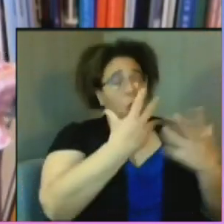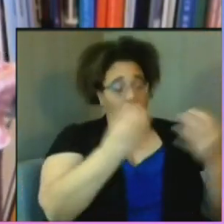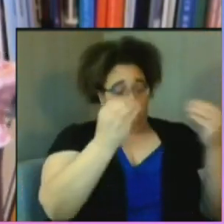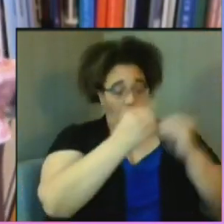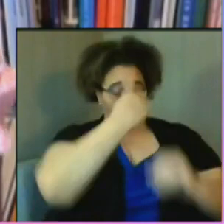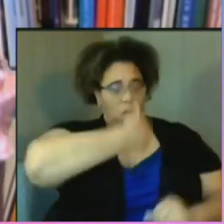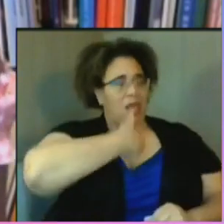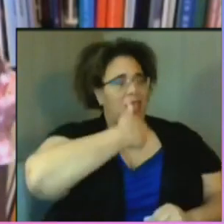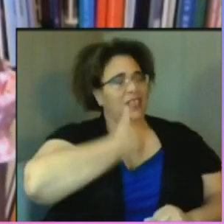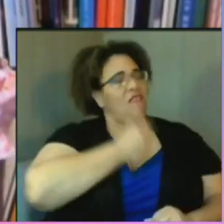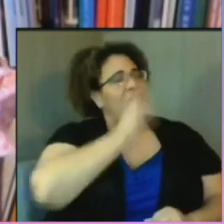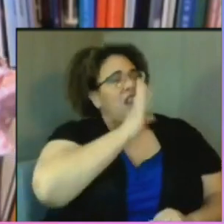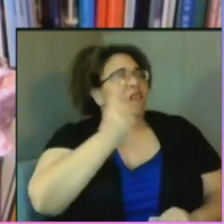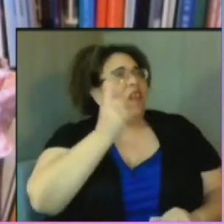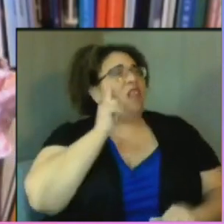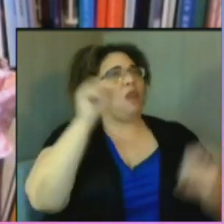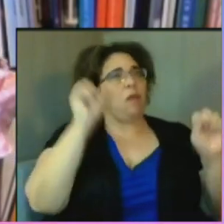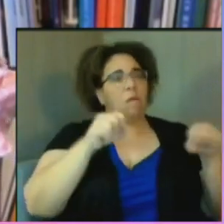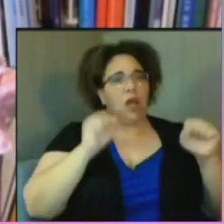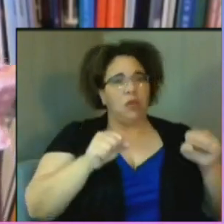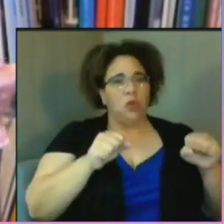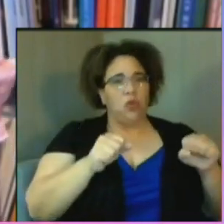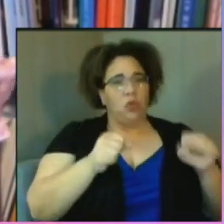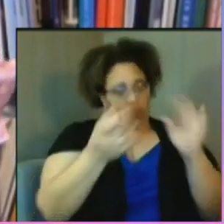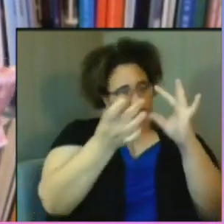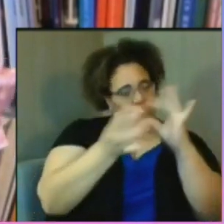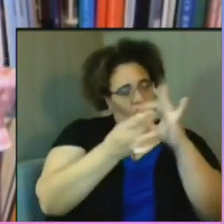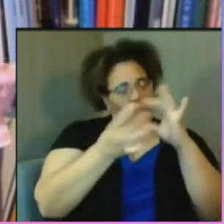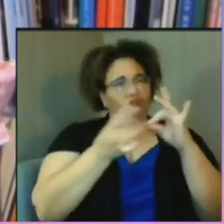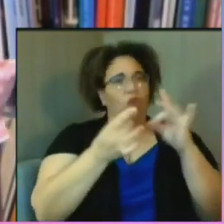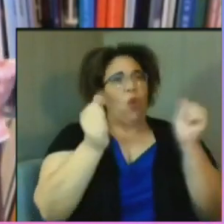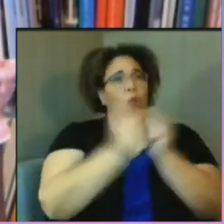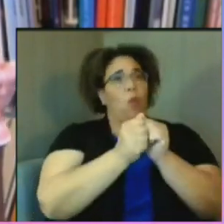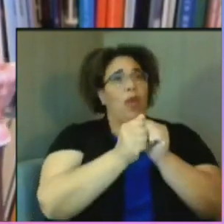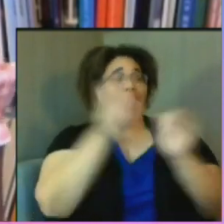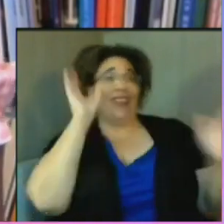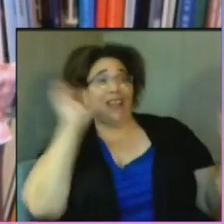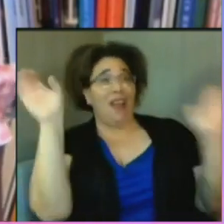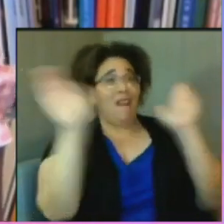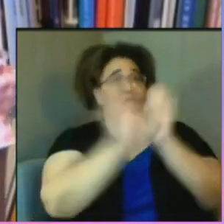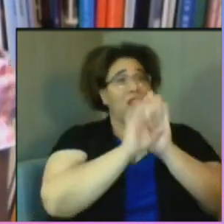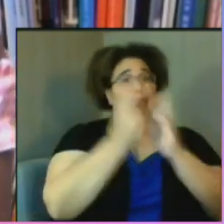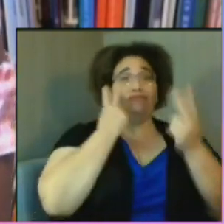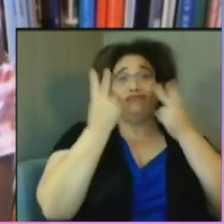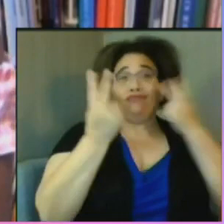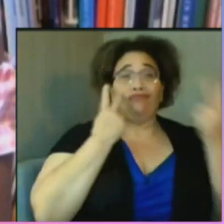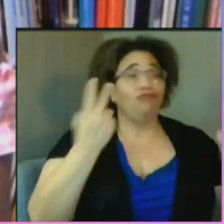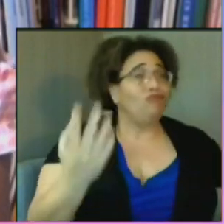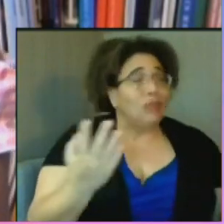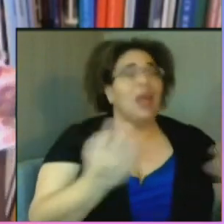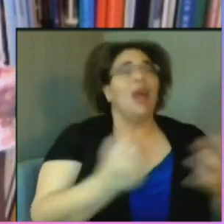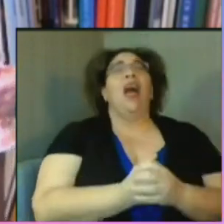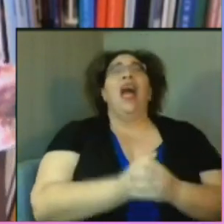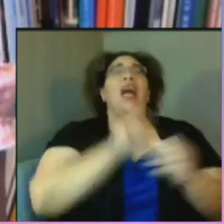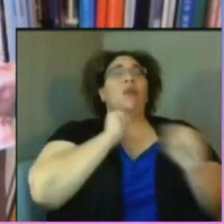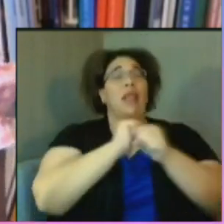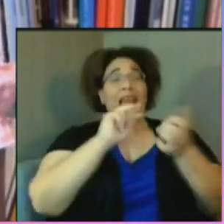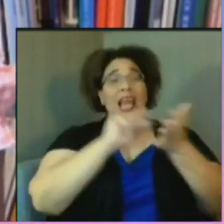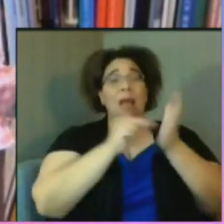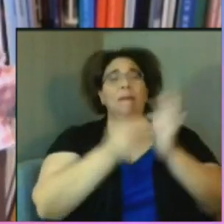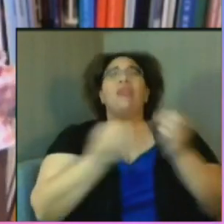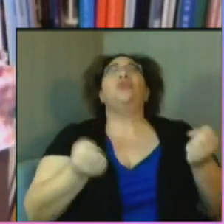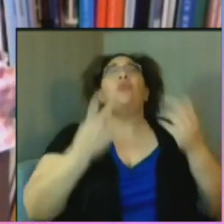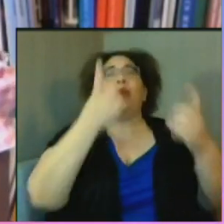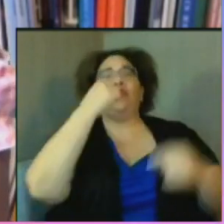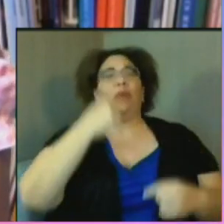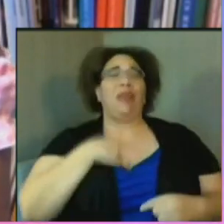my story visually the way I saw fit. And it meant a lot of perseverance and a lot of strength and just, you know, a lot of rejection. And I